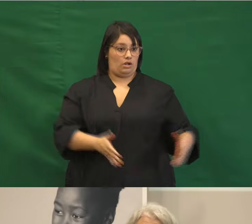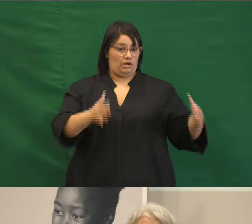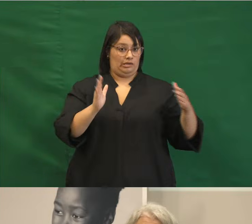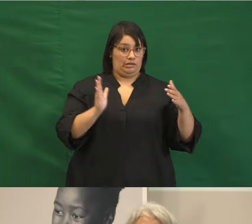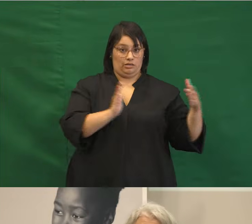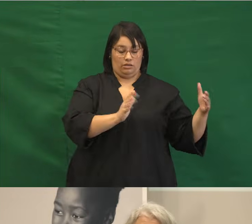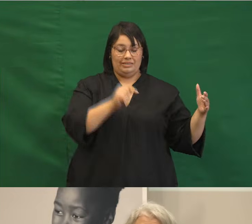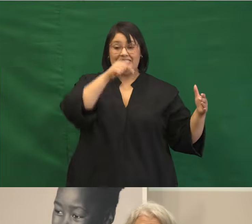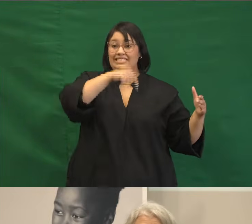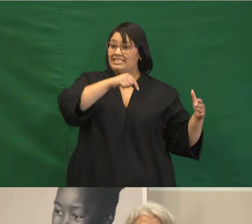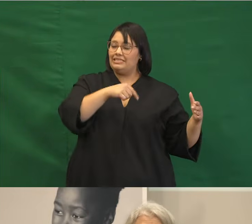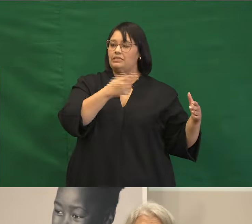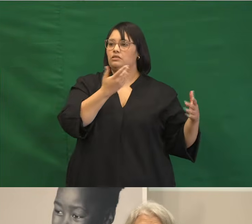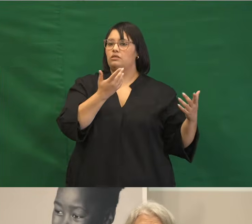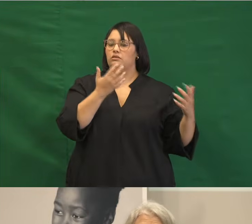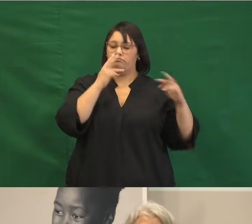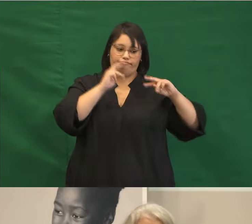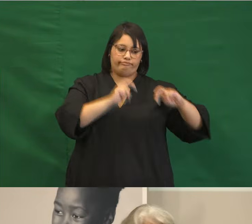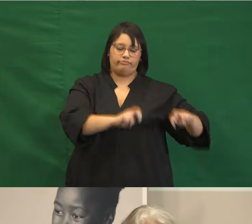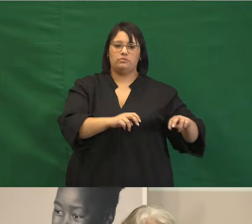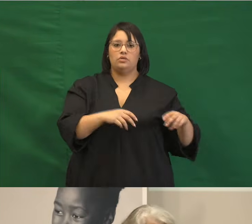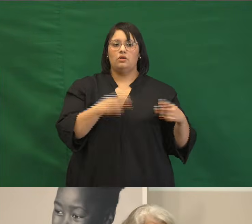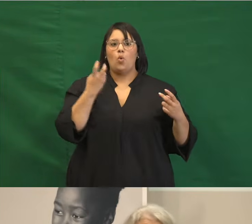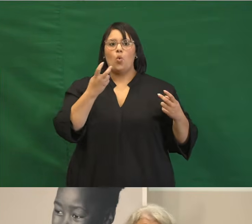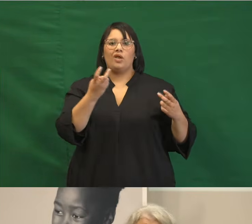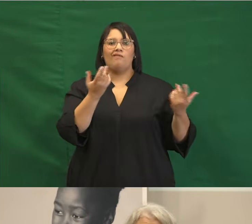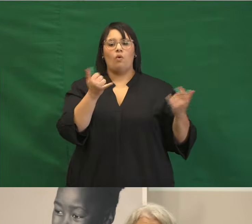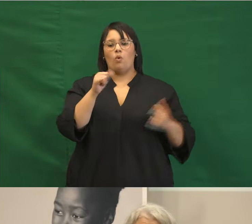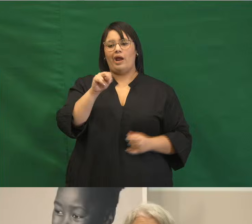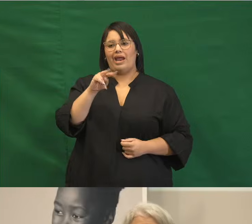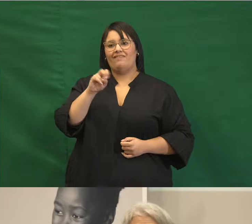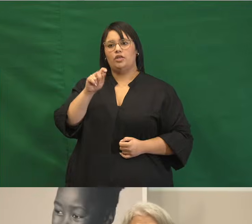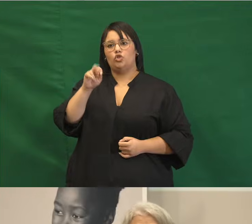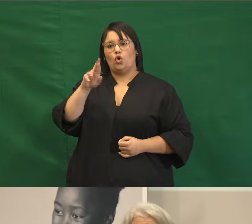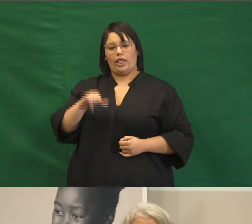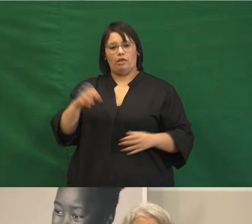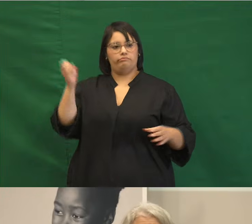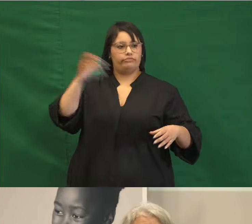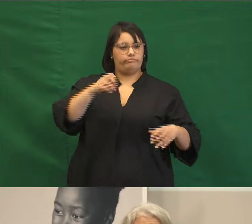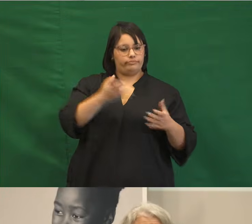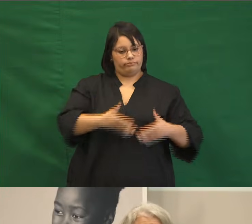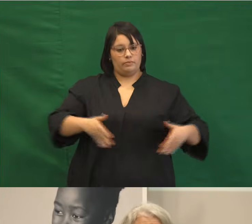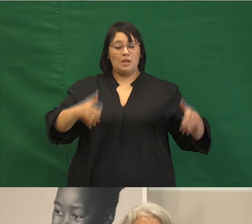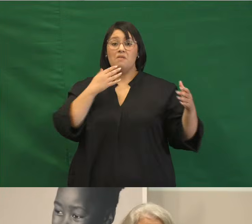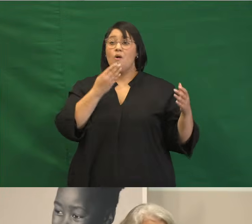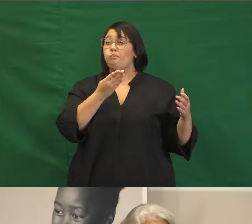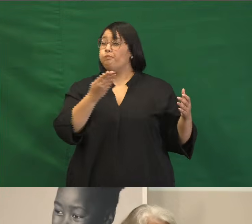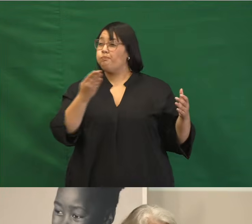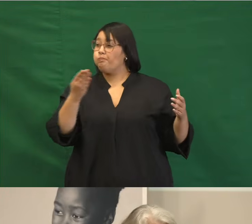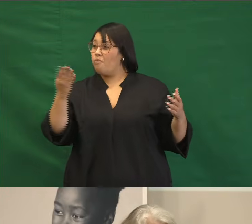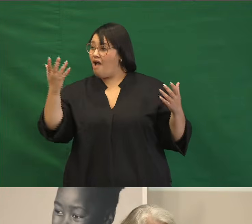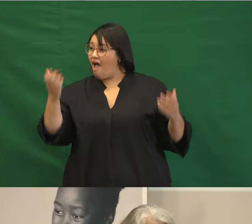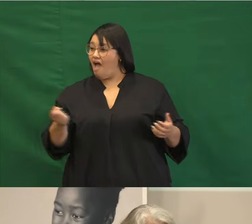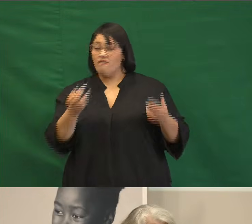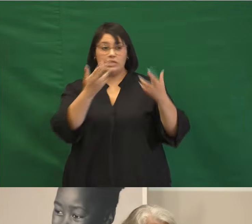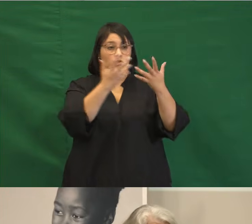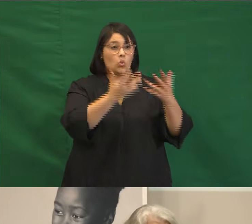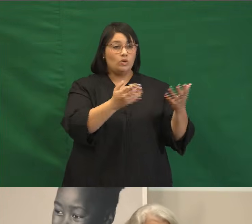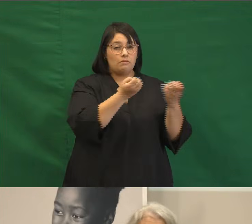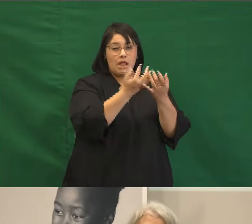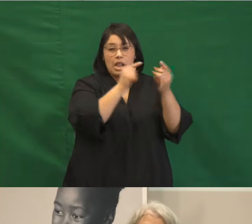that has involved finding an inventory or making an inventory of existing sign language